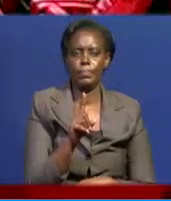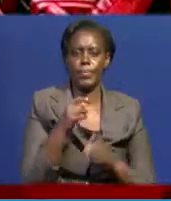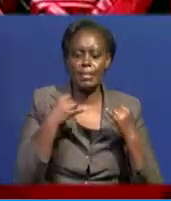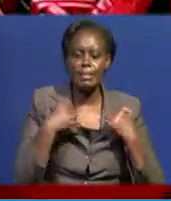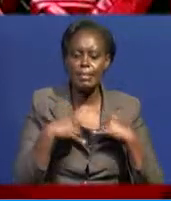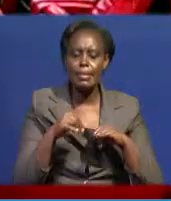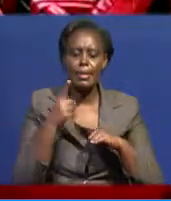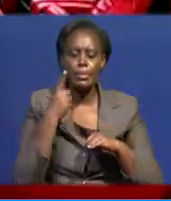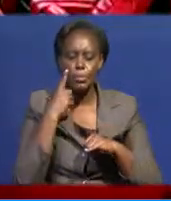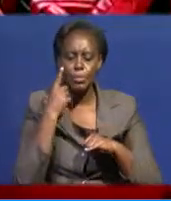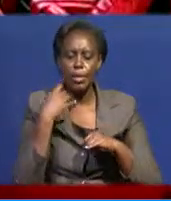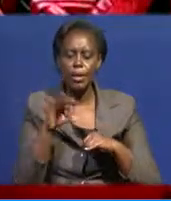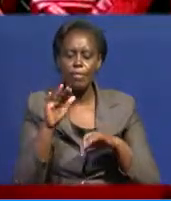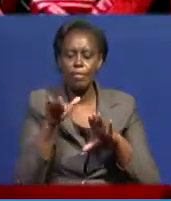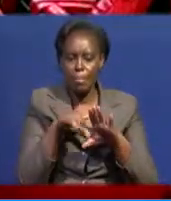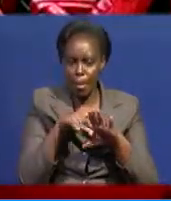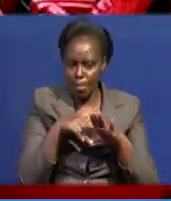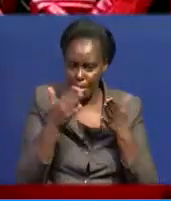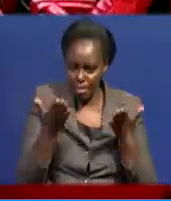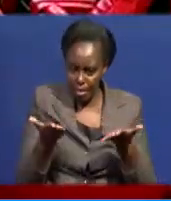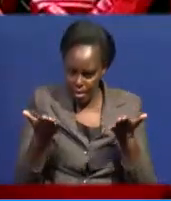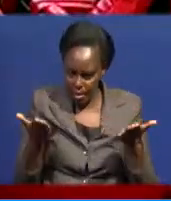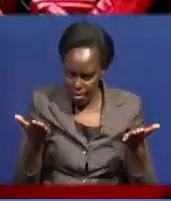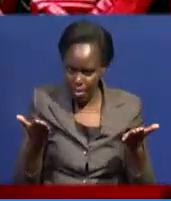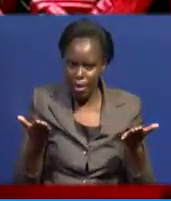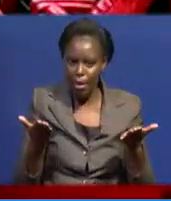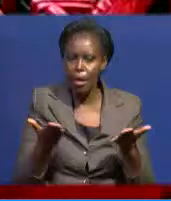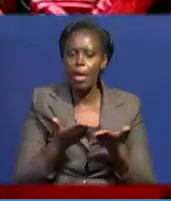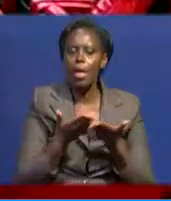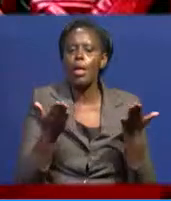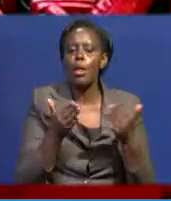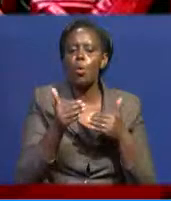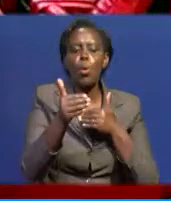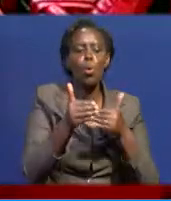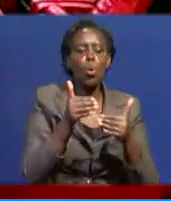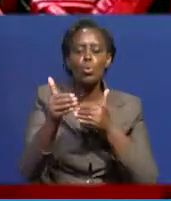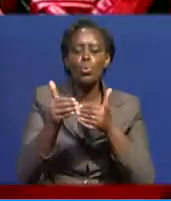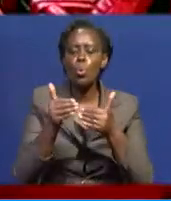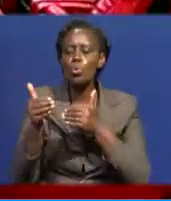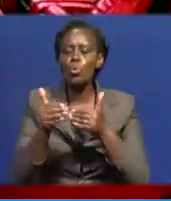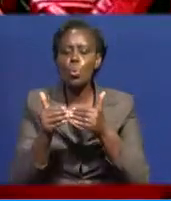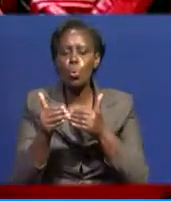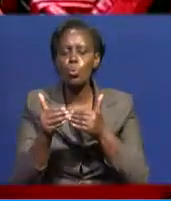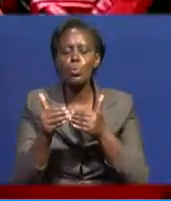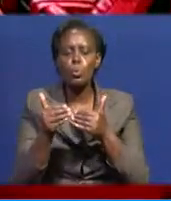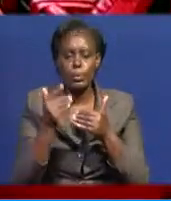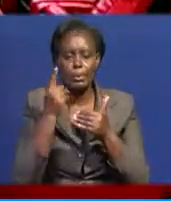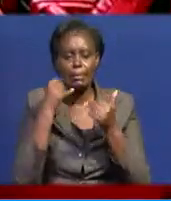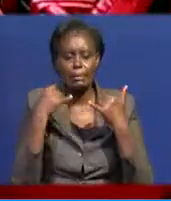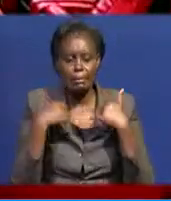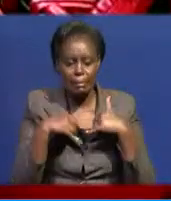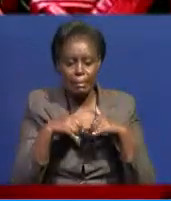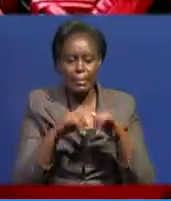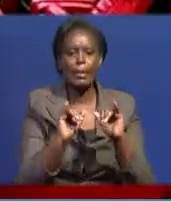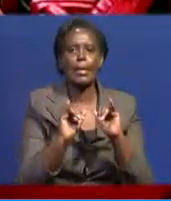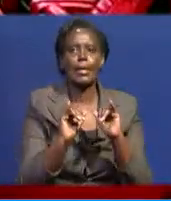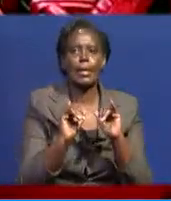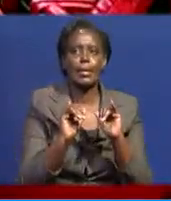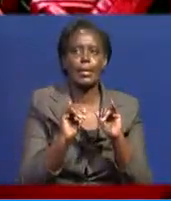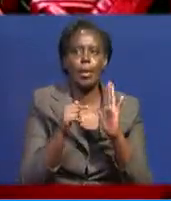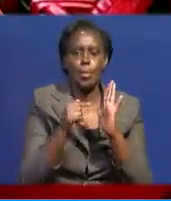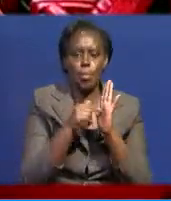trying to see whether the members are anywhere close by within the chambers. At this